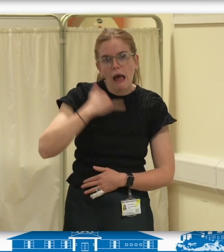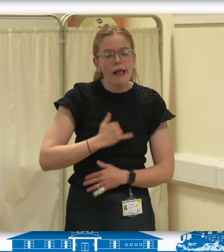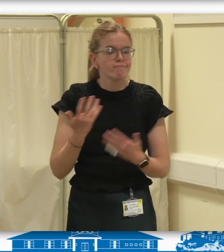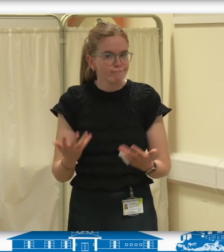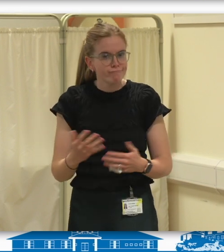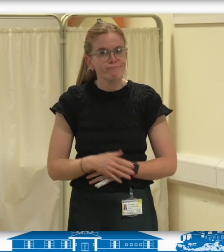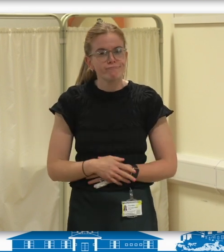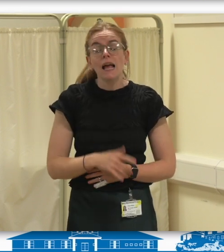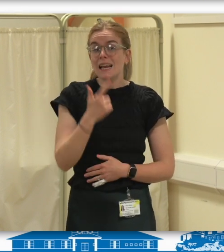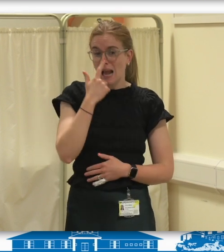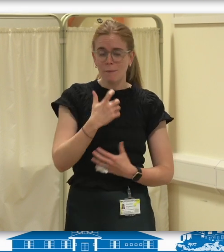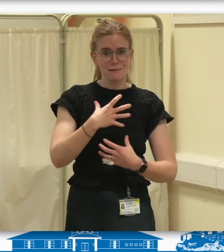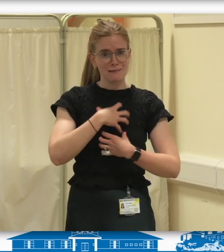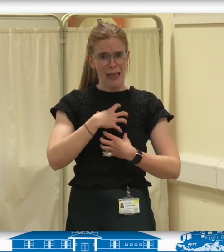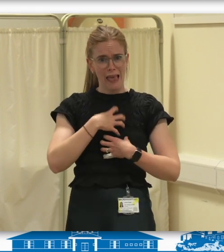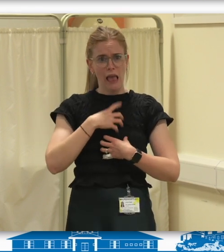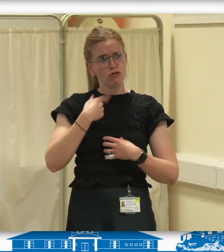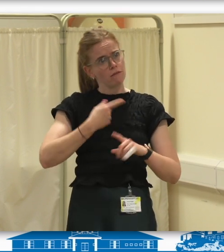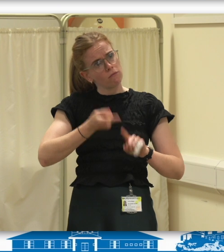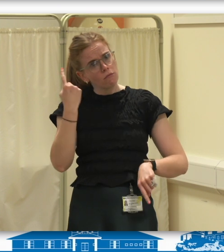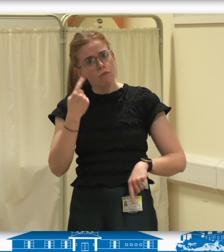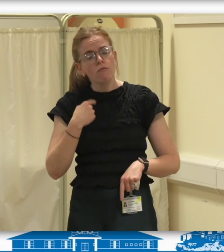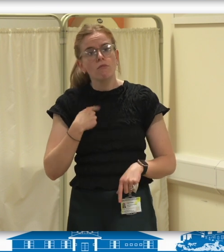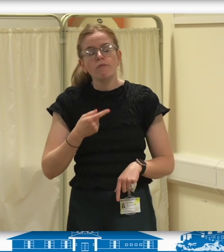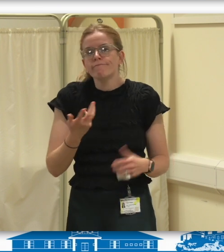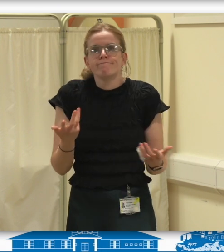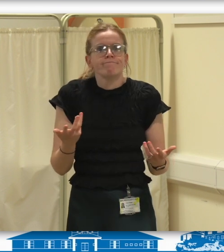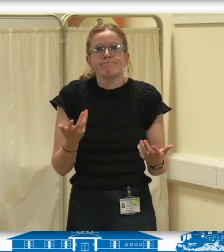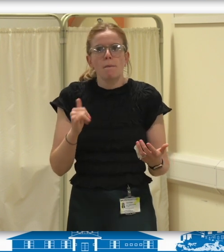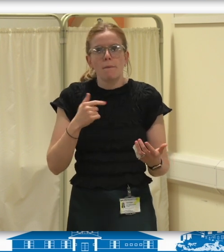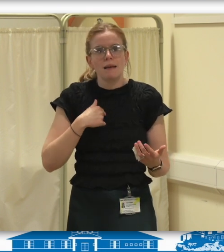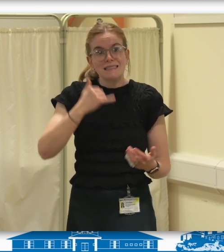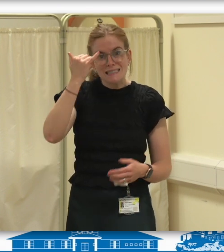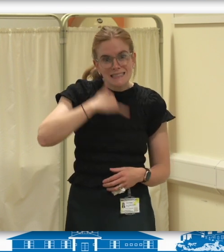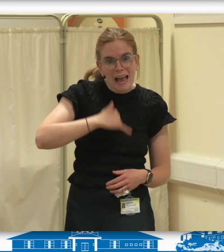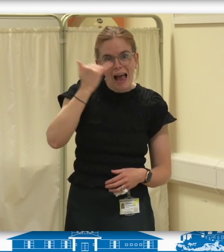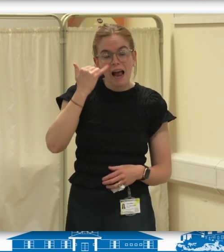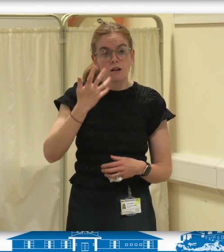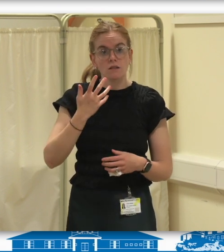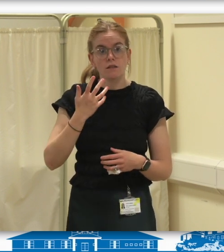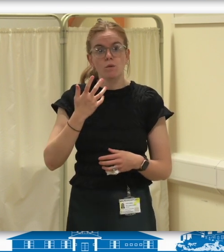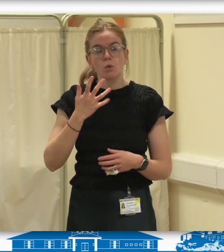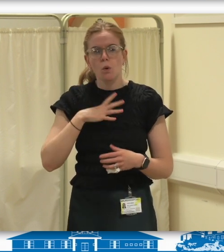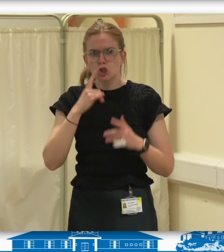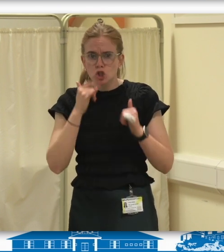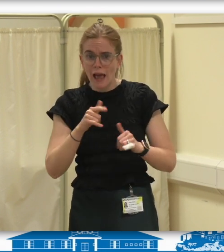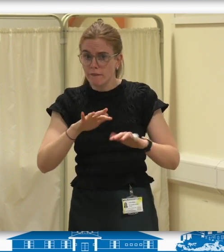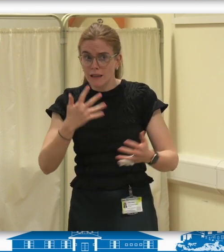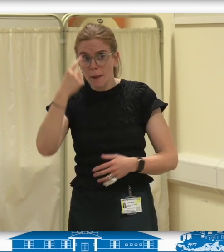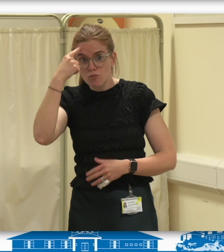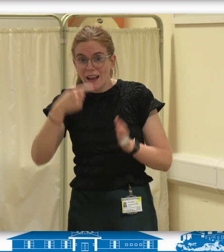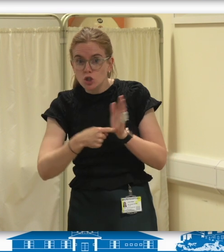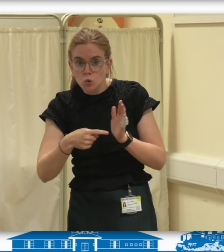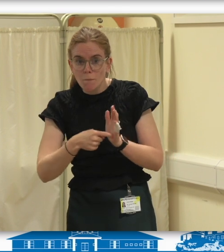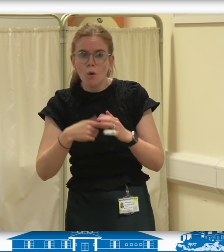quite scary if you're being sent for things like scans to rule out brain tumours or scans to rule